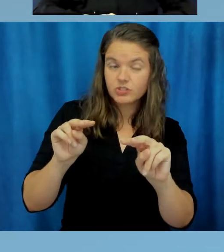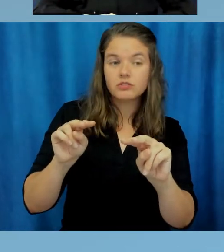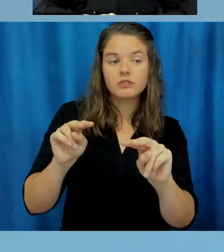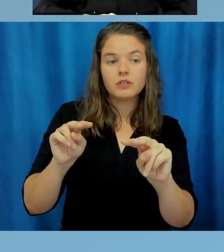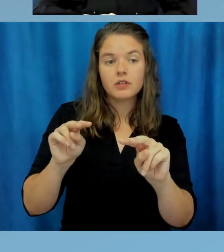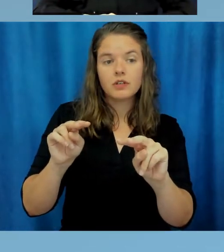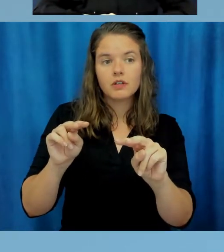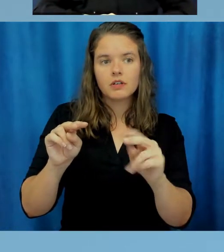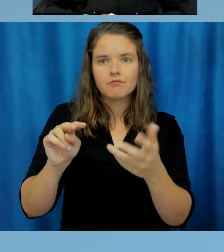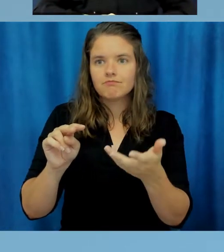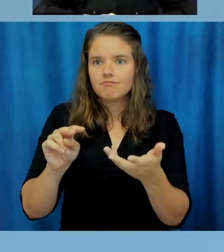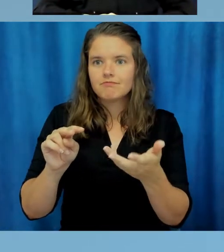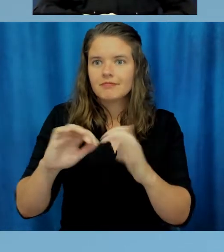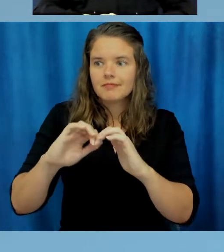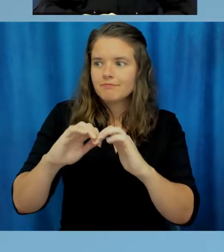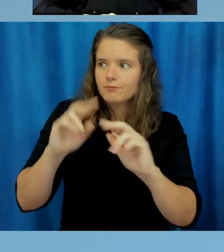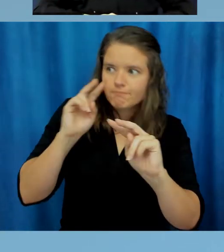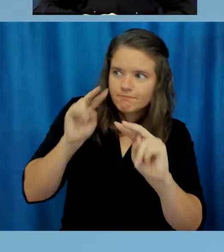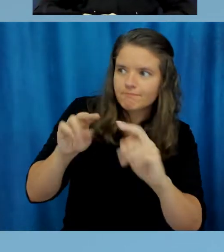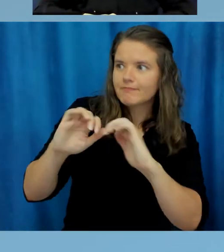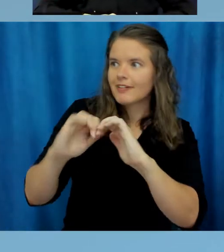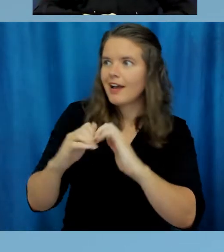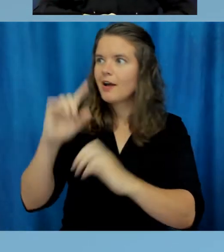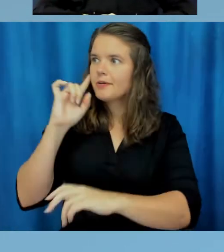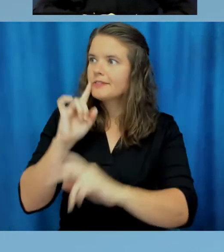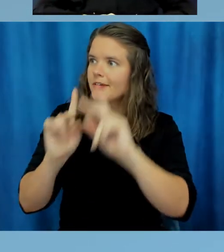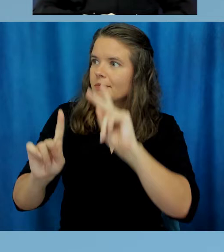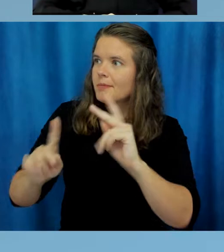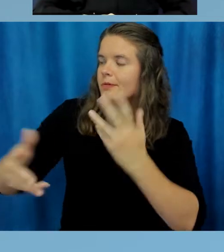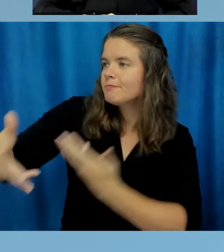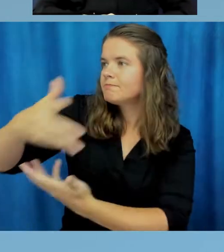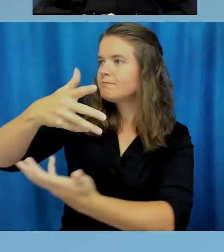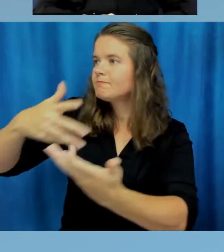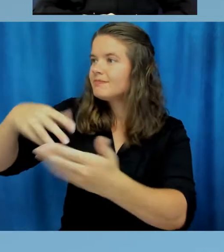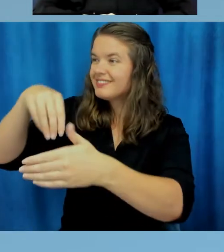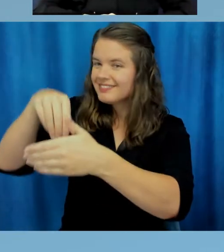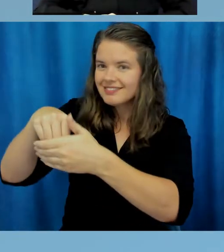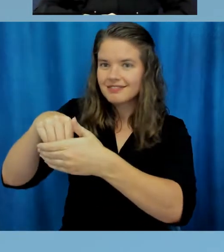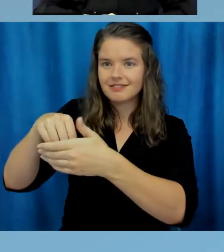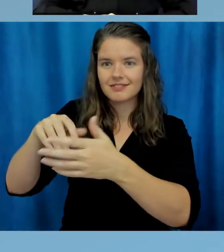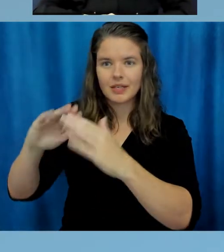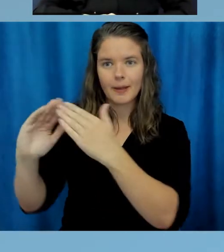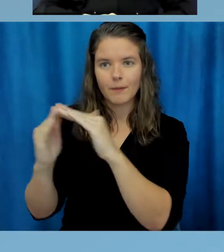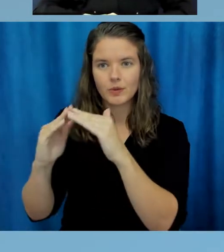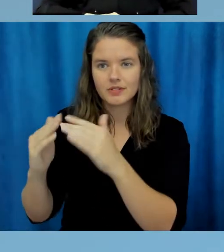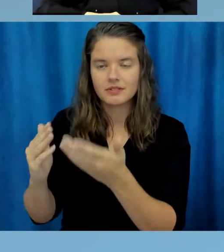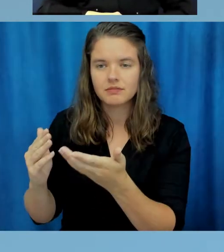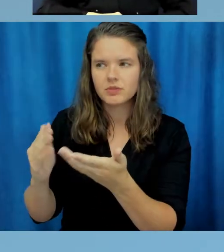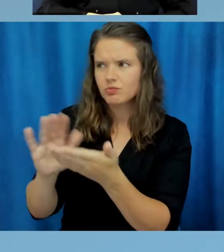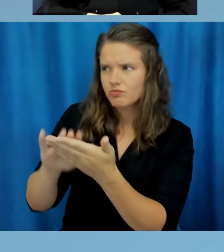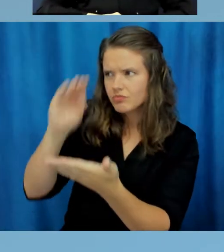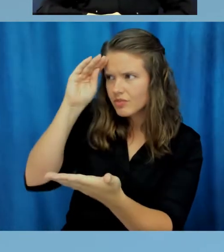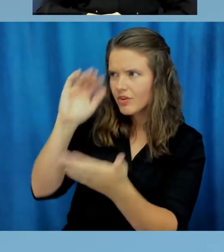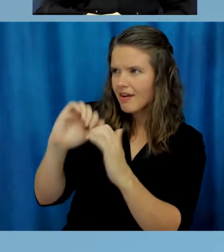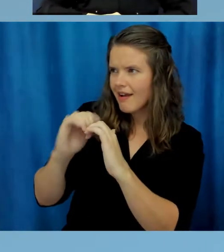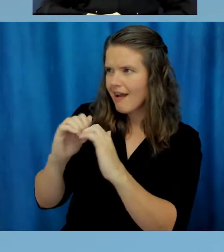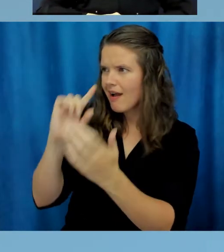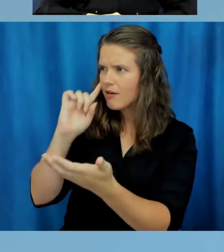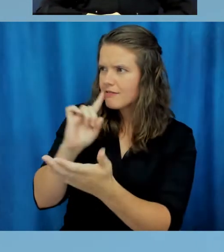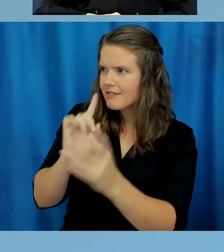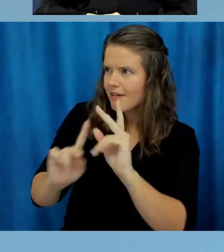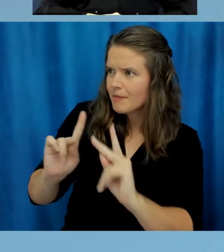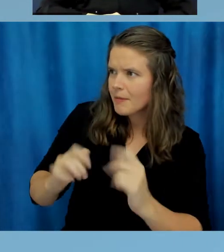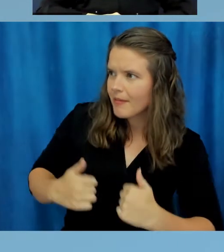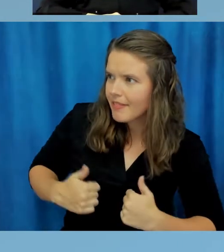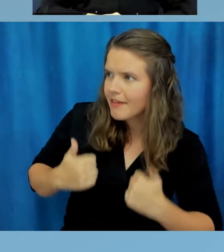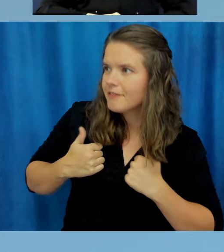Observations, watching how deaf people interact within the community, learning, seeing how deaf people